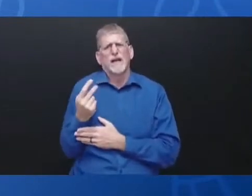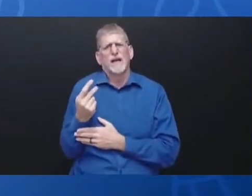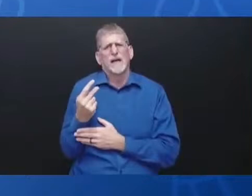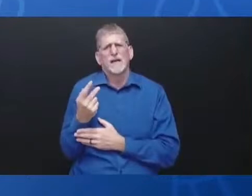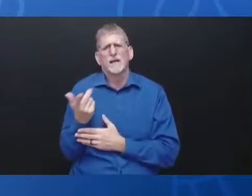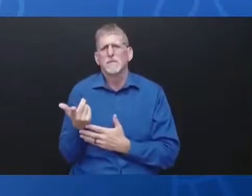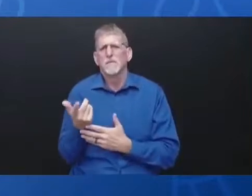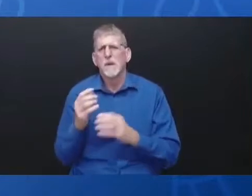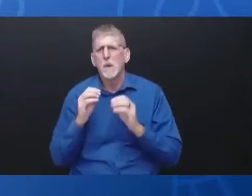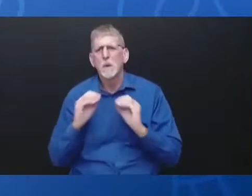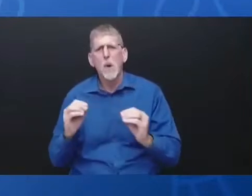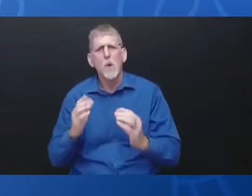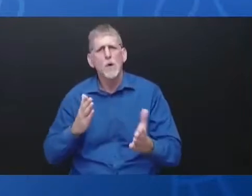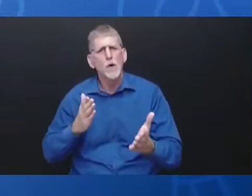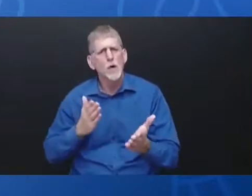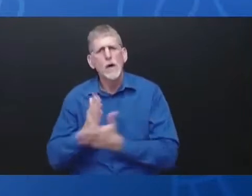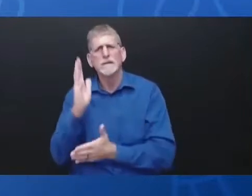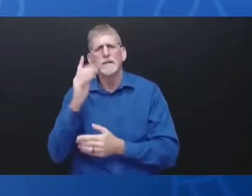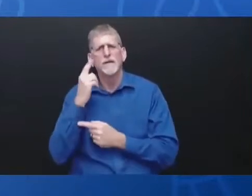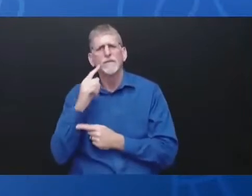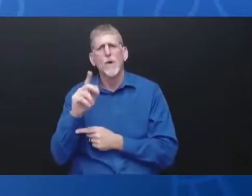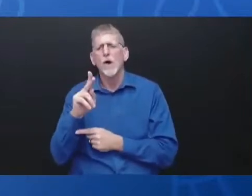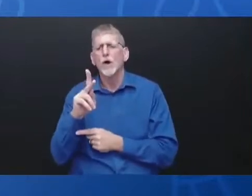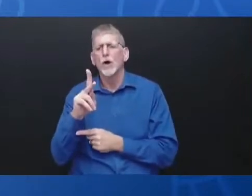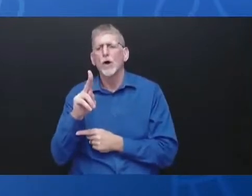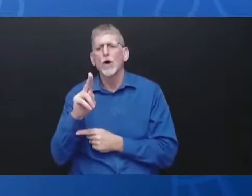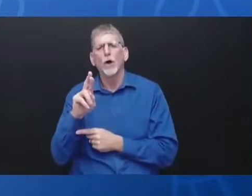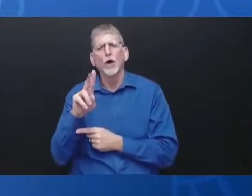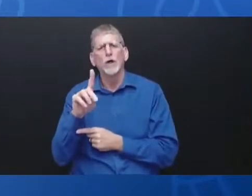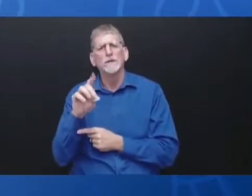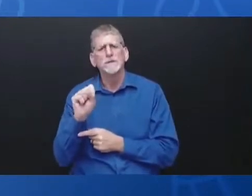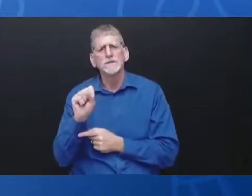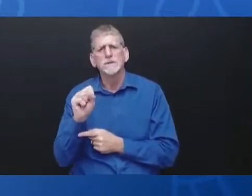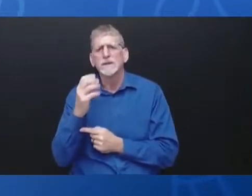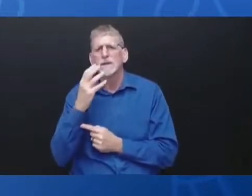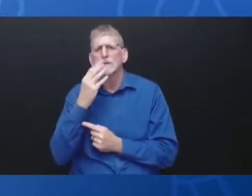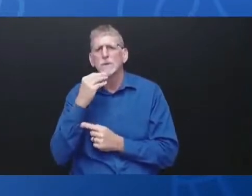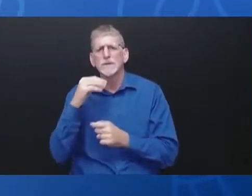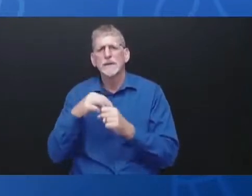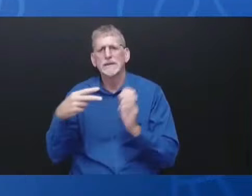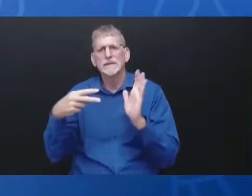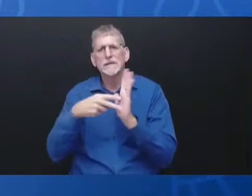Jews in Syria, and has been rejected by these minorities, labeling it against the